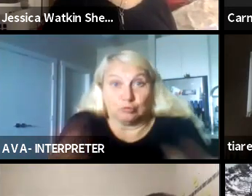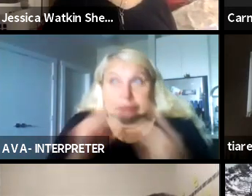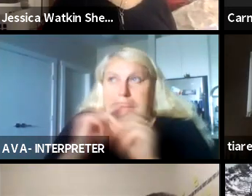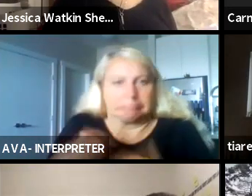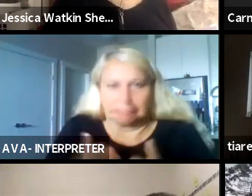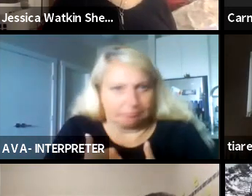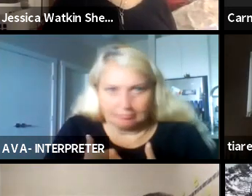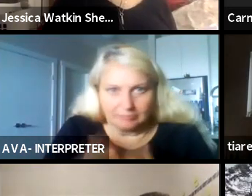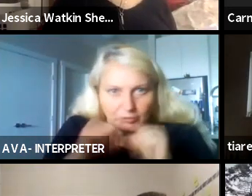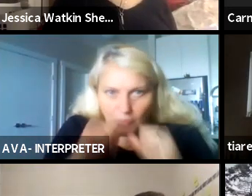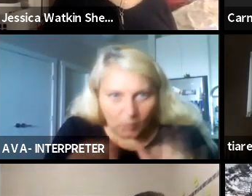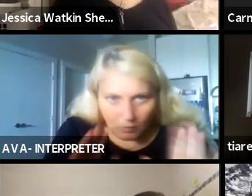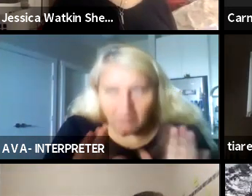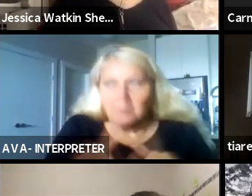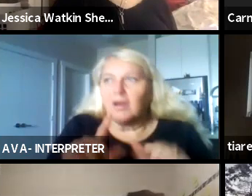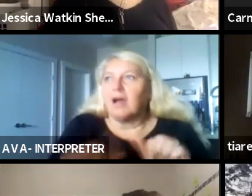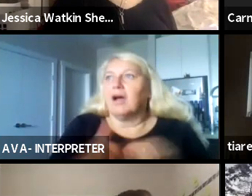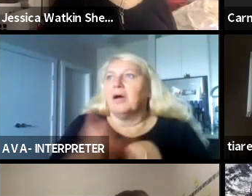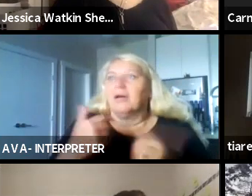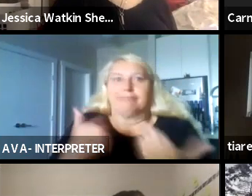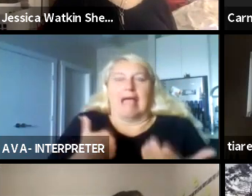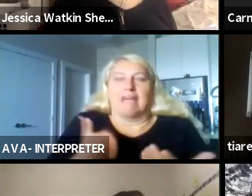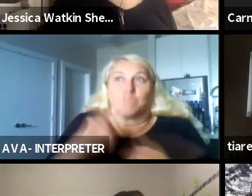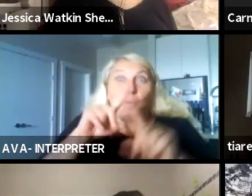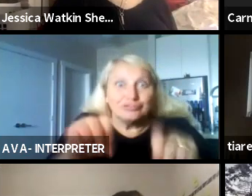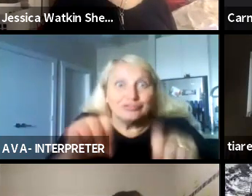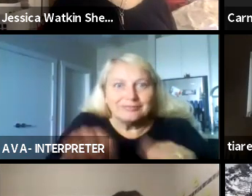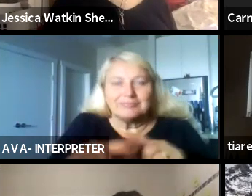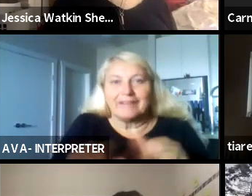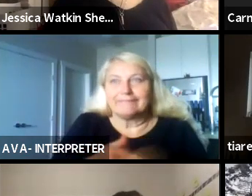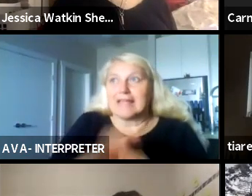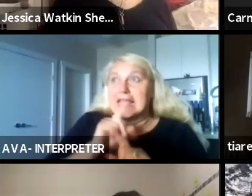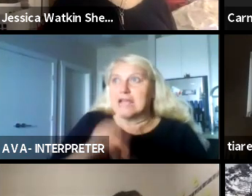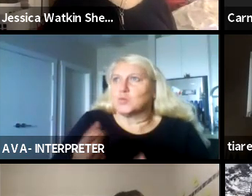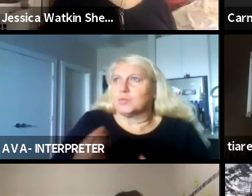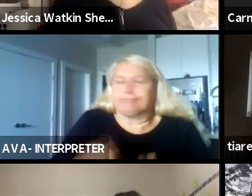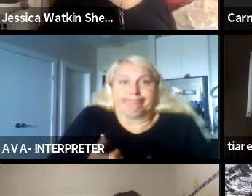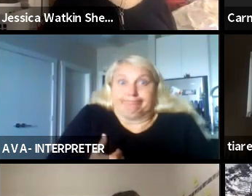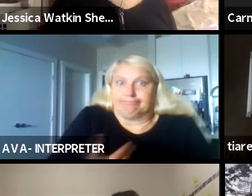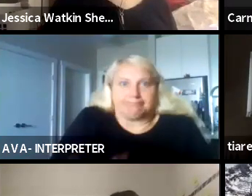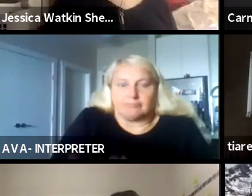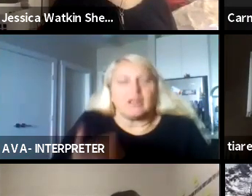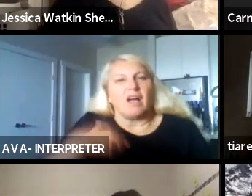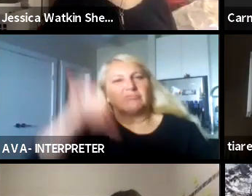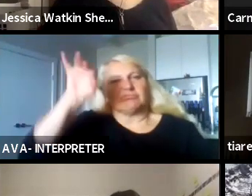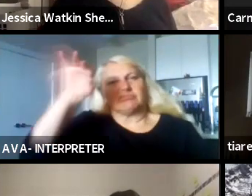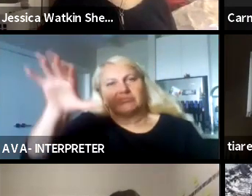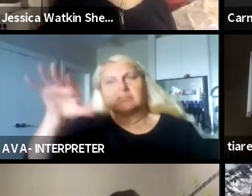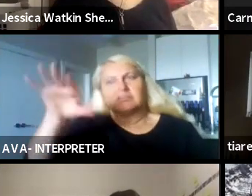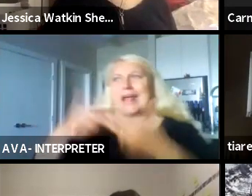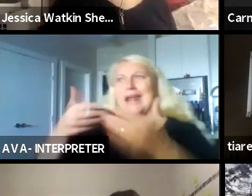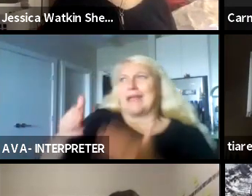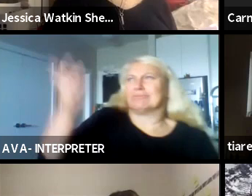problem maybe as an opportunity for somebody who has experienced something of this to kind of respond